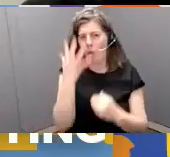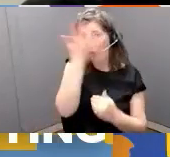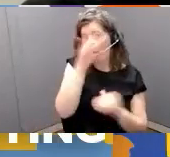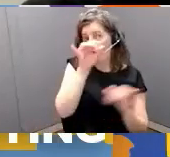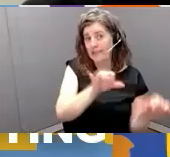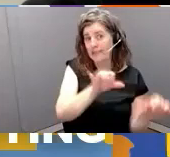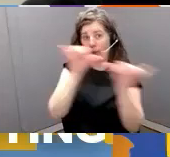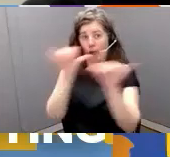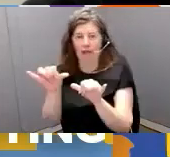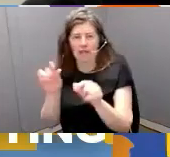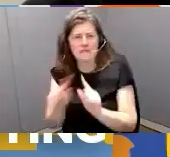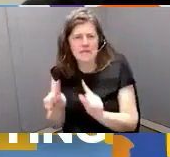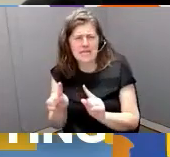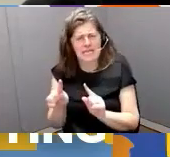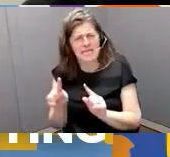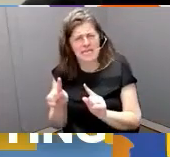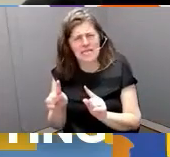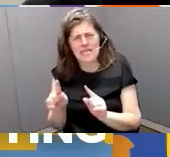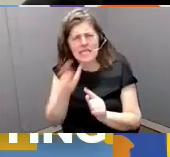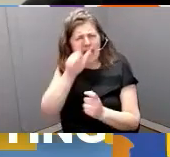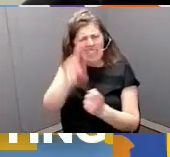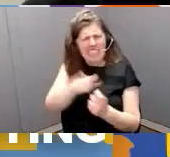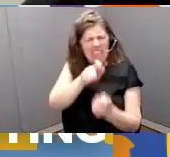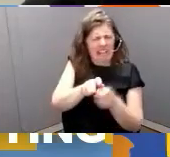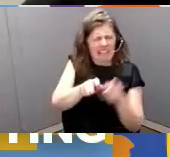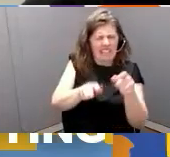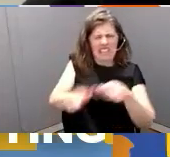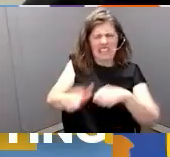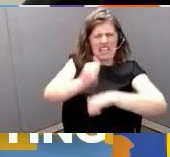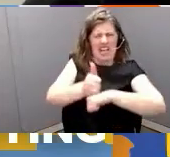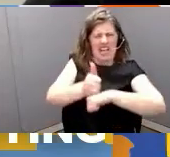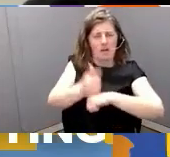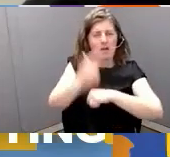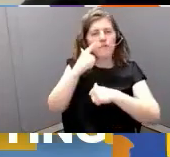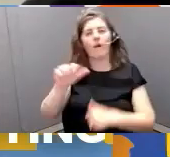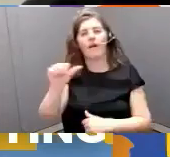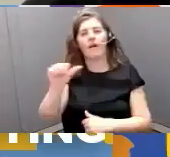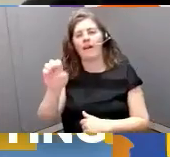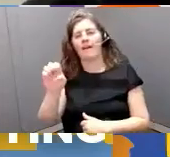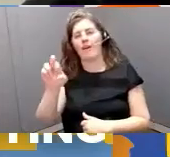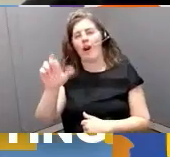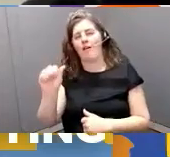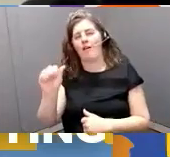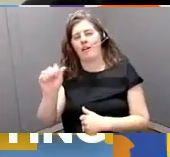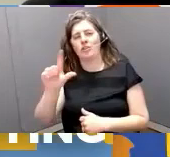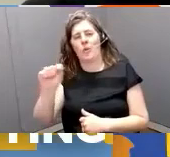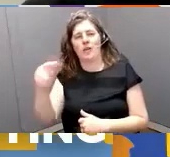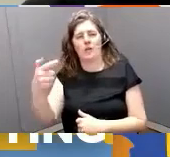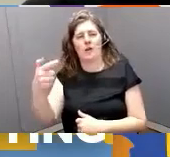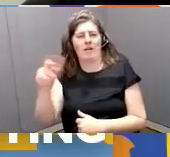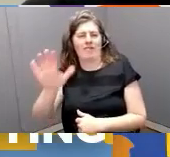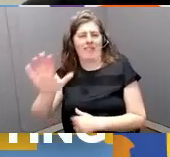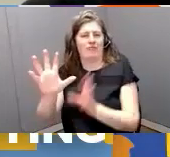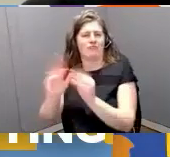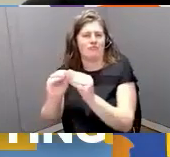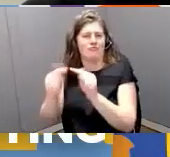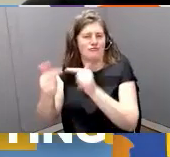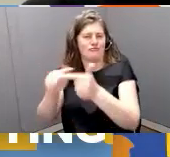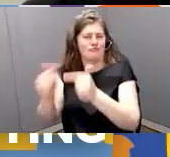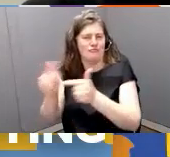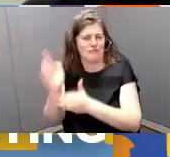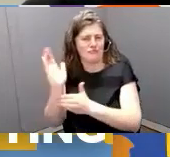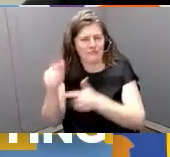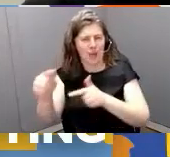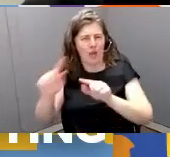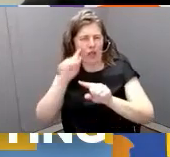similar, but not necessarily exactly this way for AERA and their 2021 interactive presentation